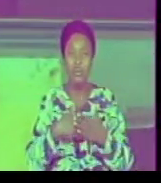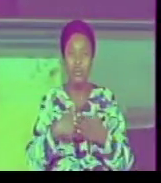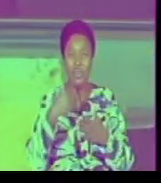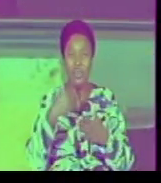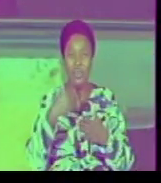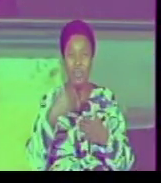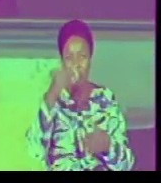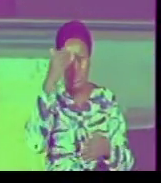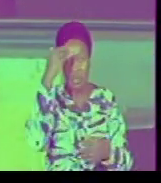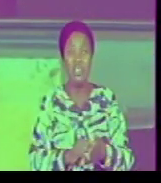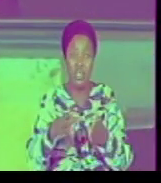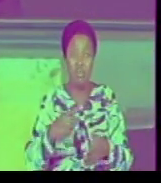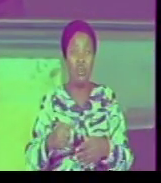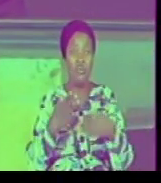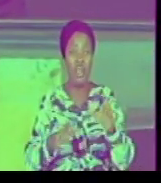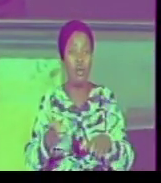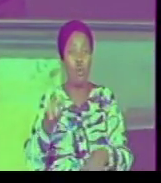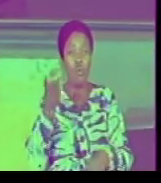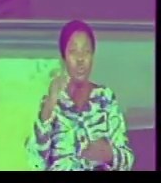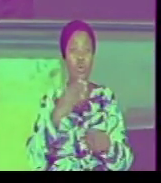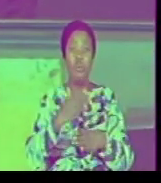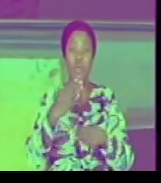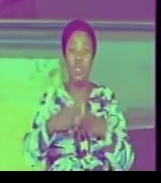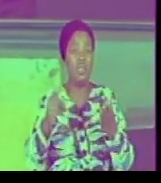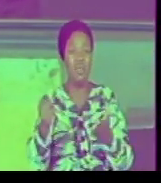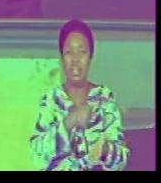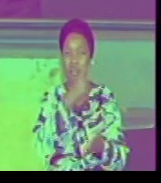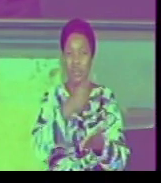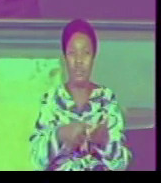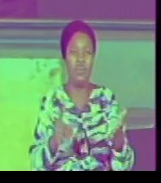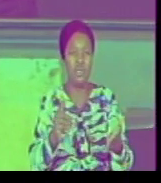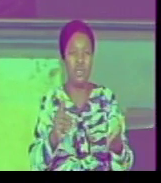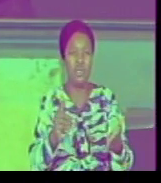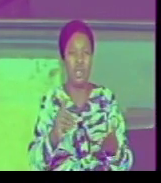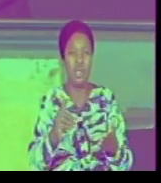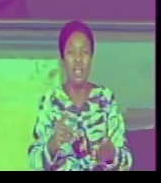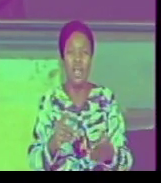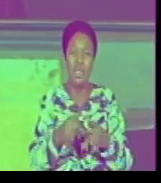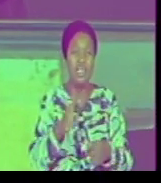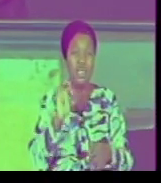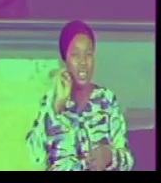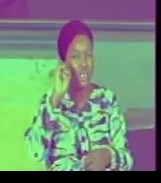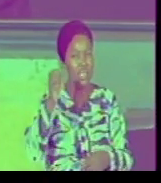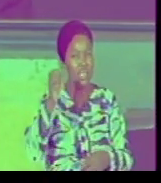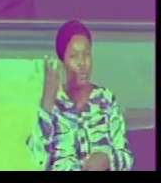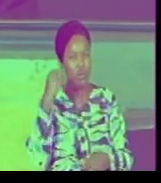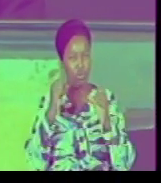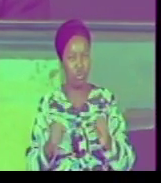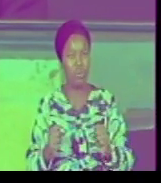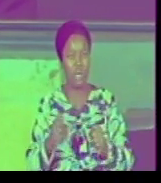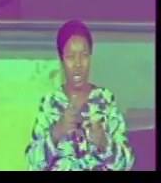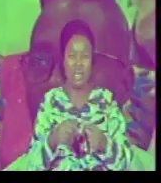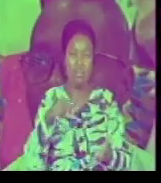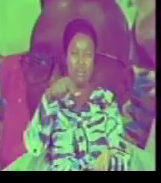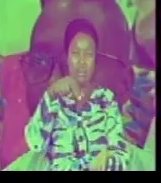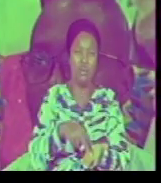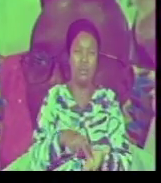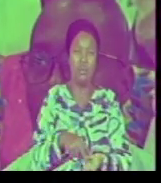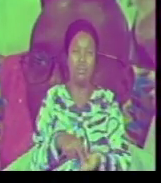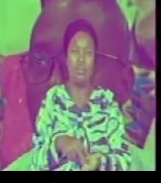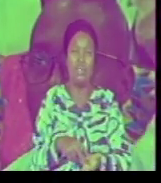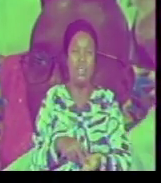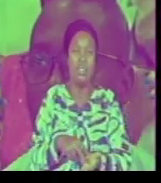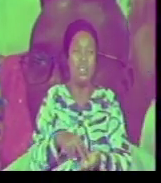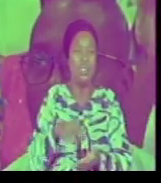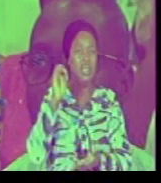totally canceled. All of a sudden, he was strong and he got up. He's still alive